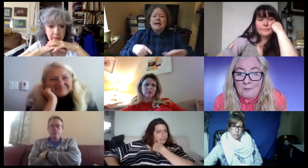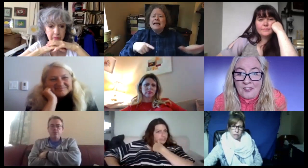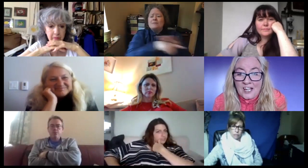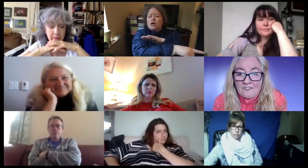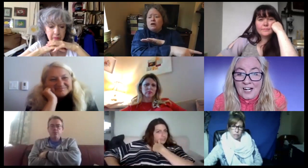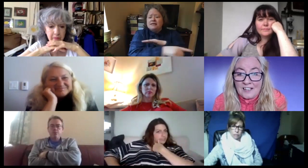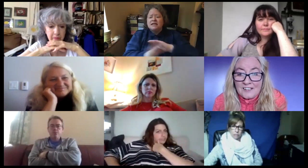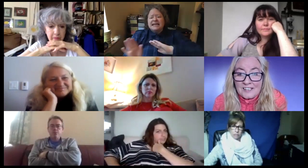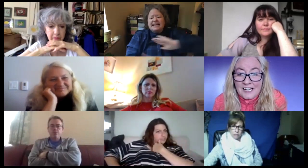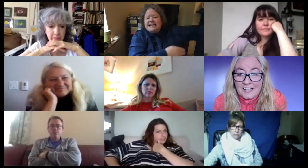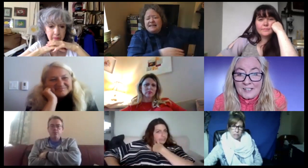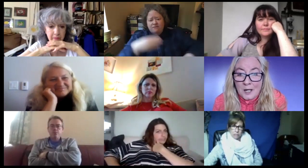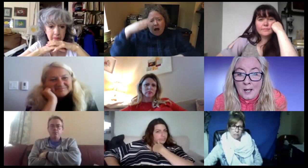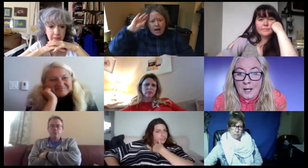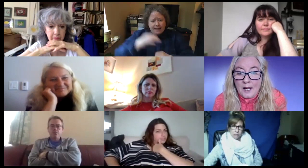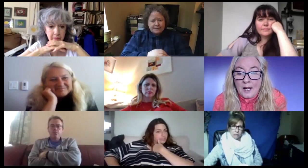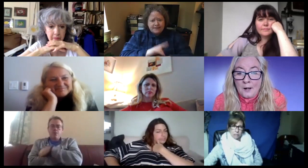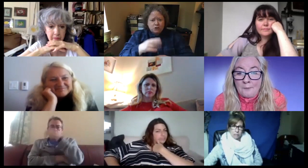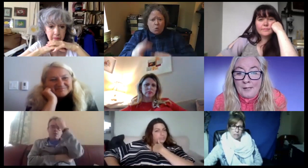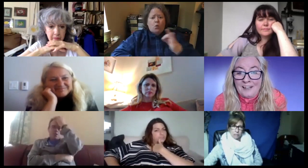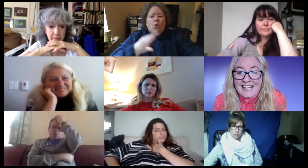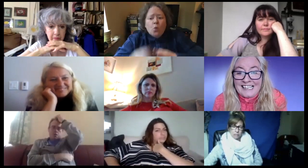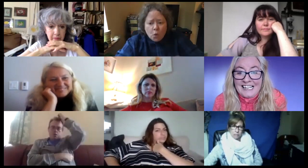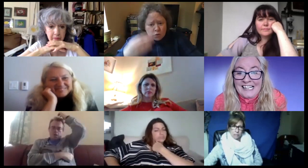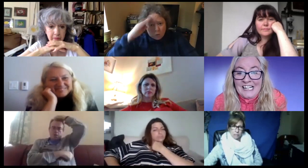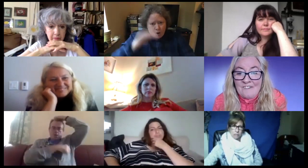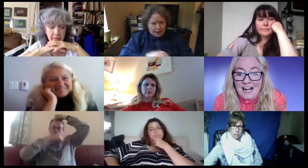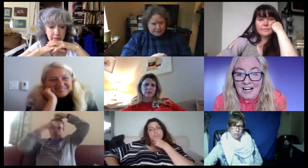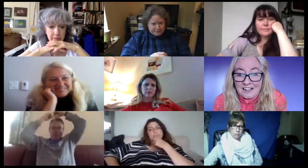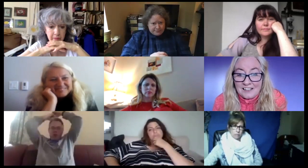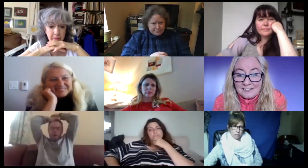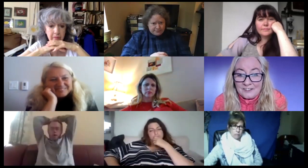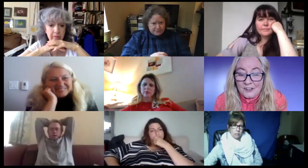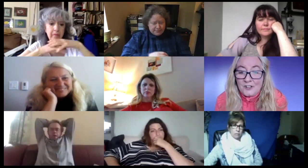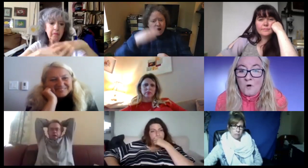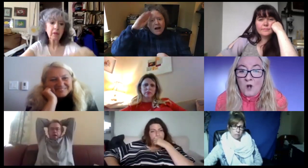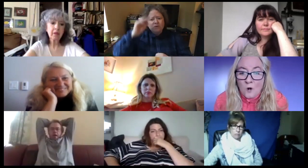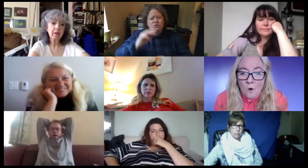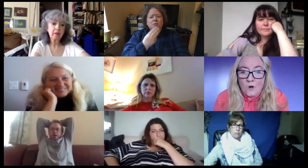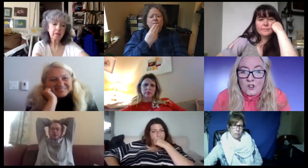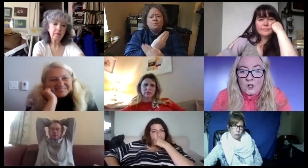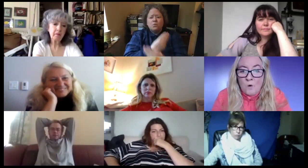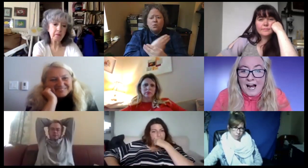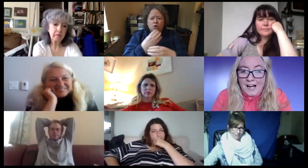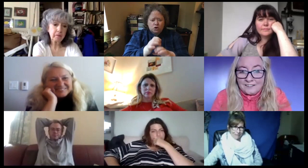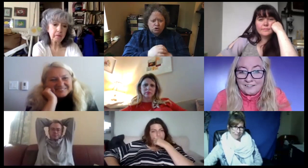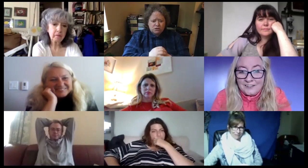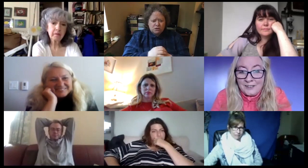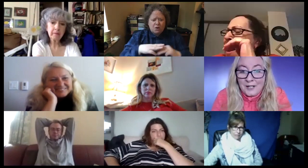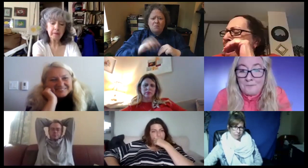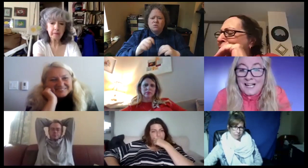most people think of Ireland as people that leave Ireland. You don't go to